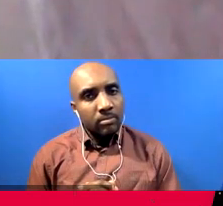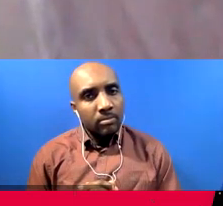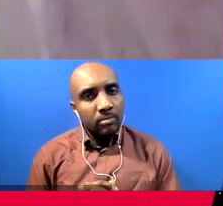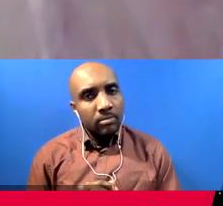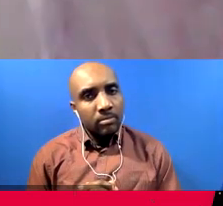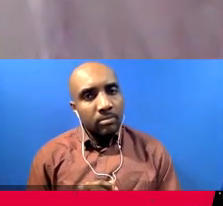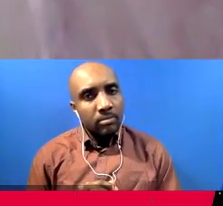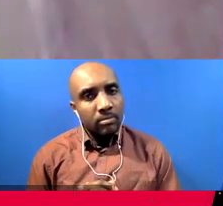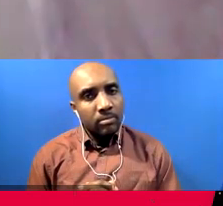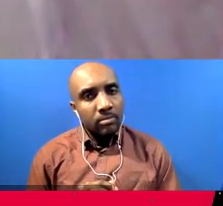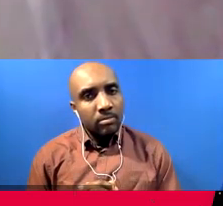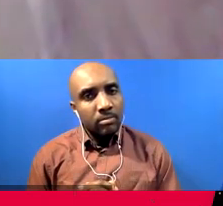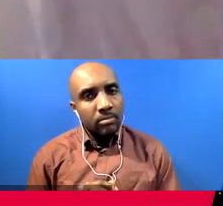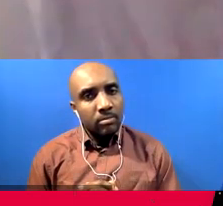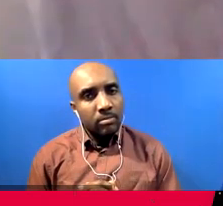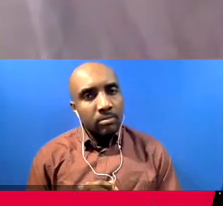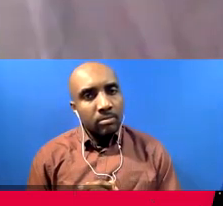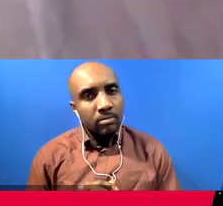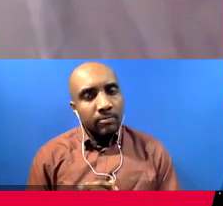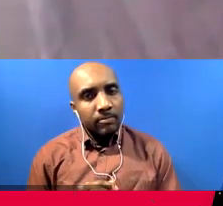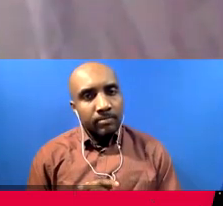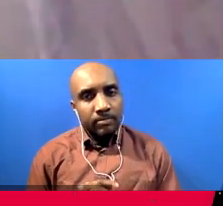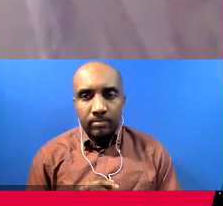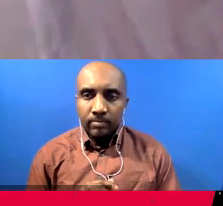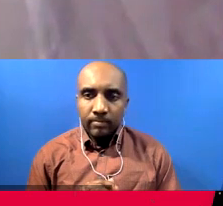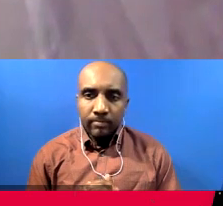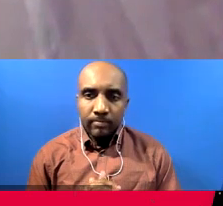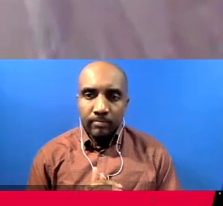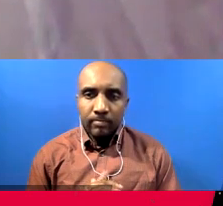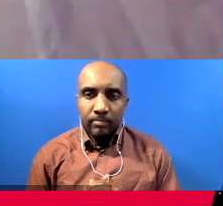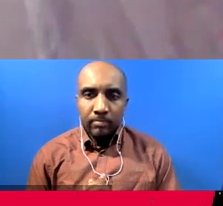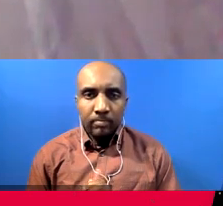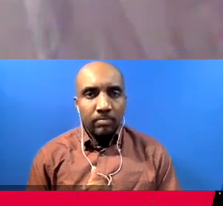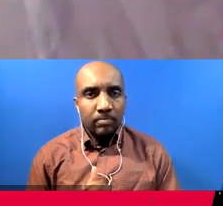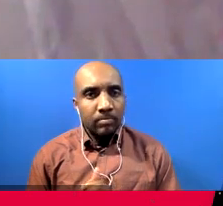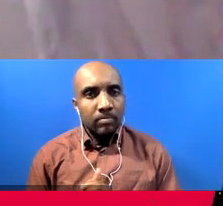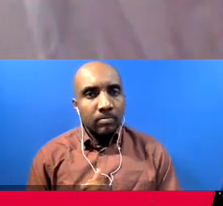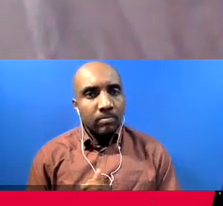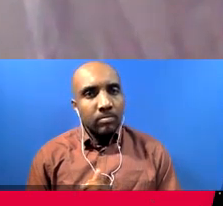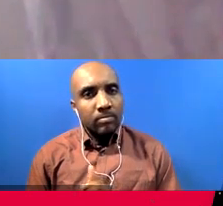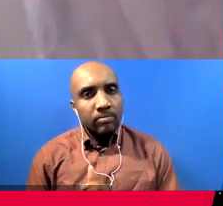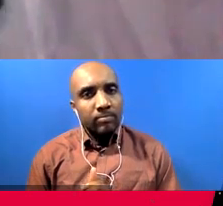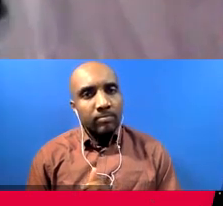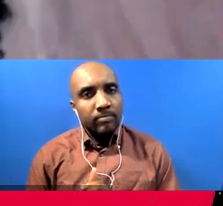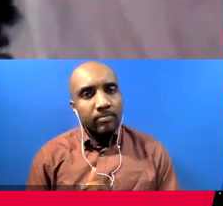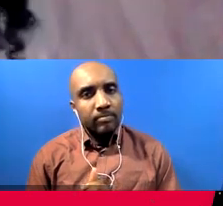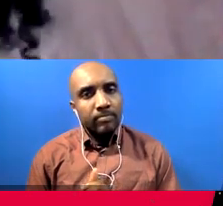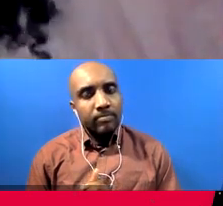CO2, but also colonialism, with the first part of colonialism written as